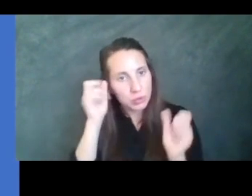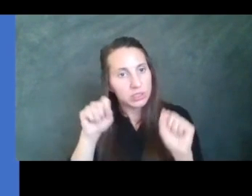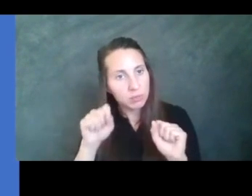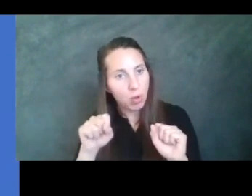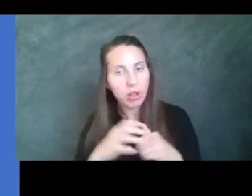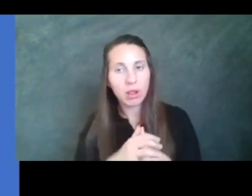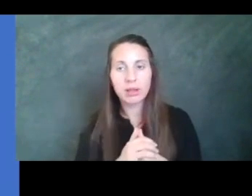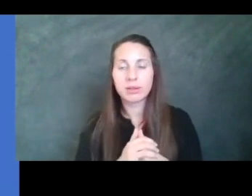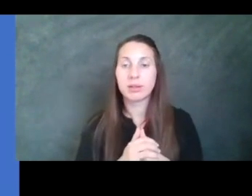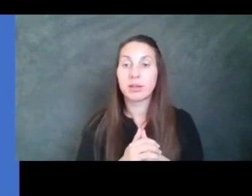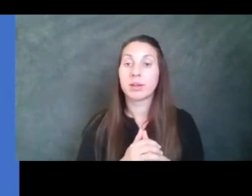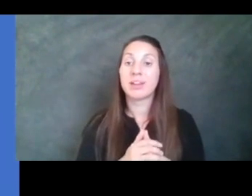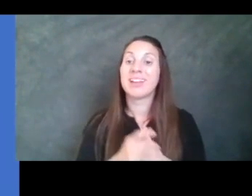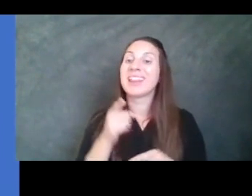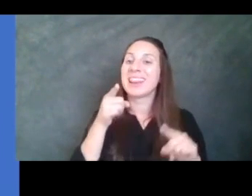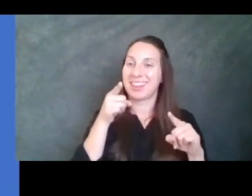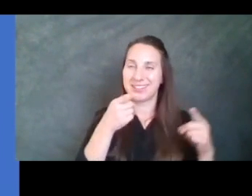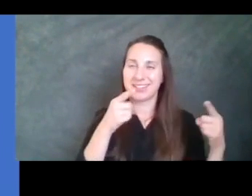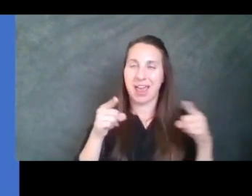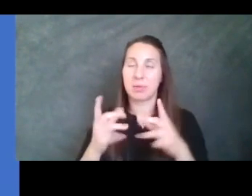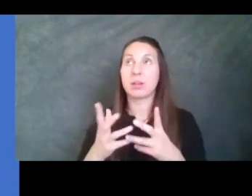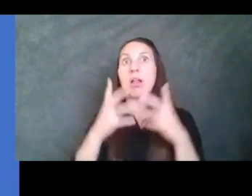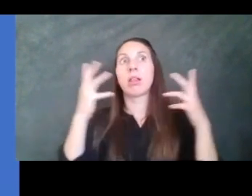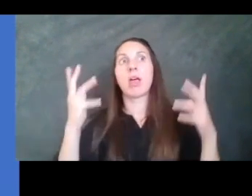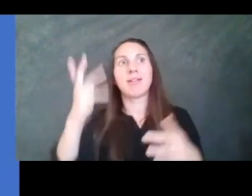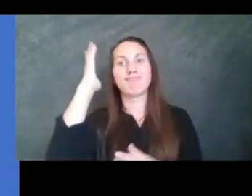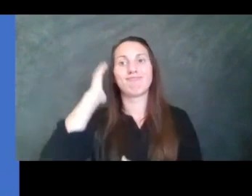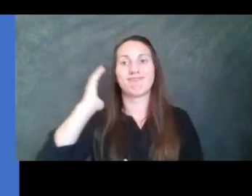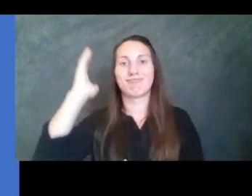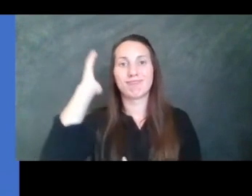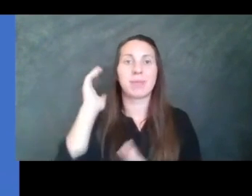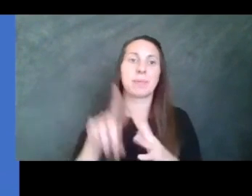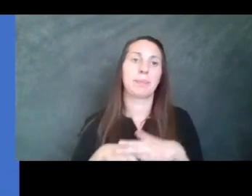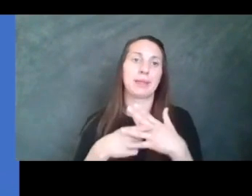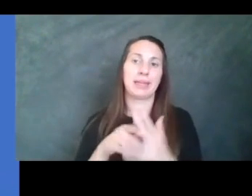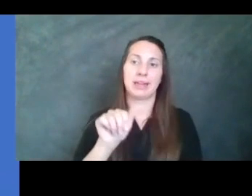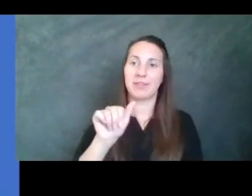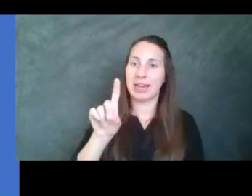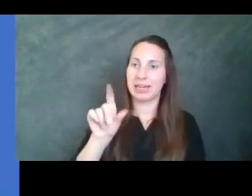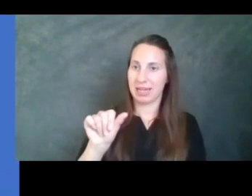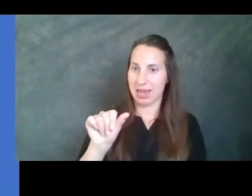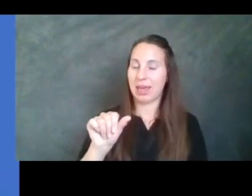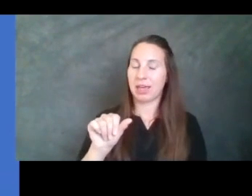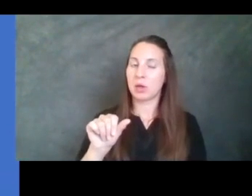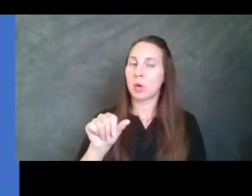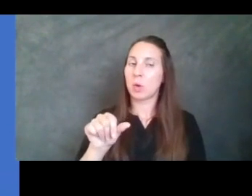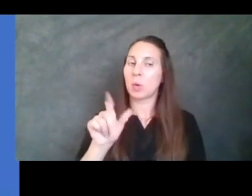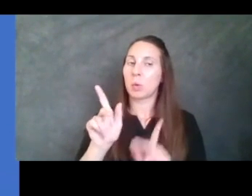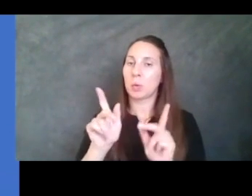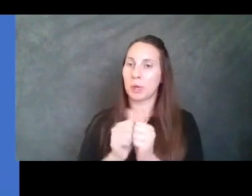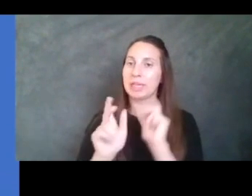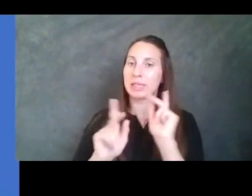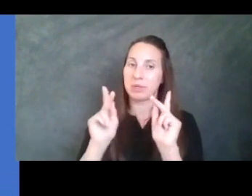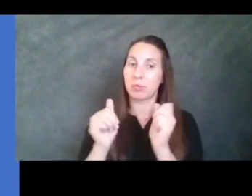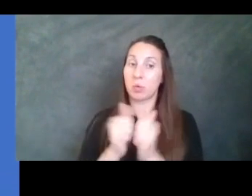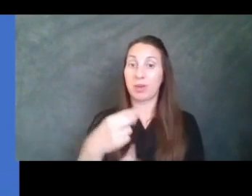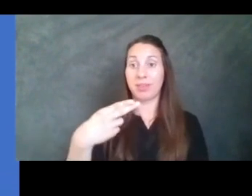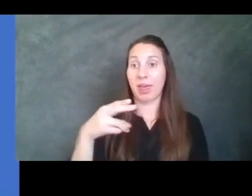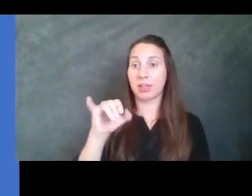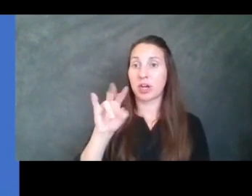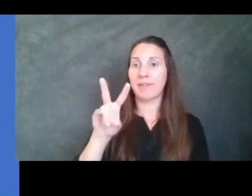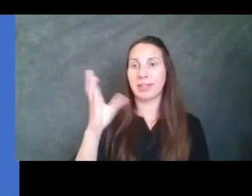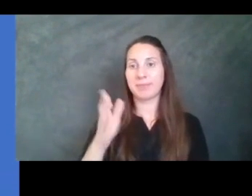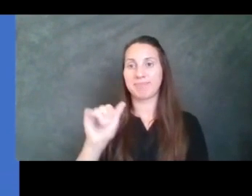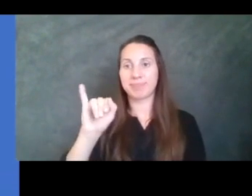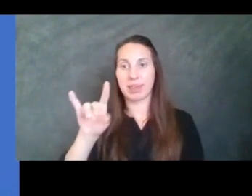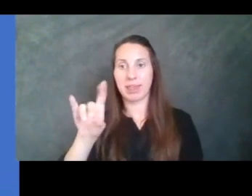lot was back in the beginning of the ADA when you had people with HIV and AIDS. You can't be a member of this because of